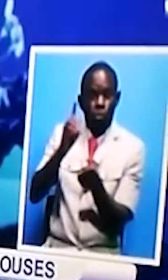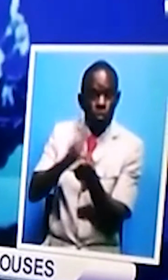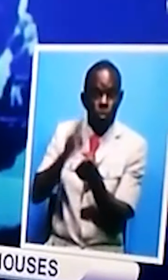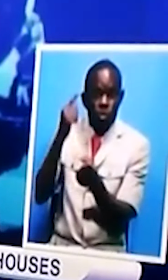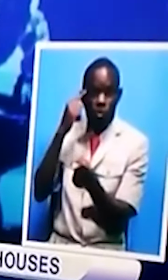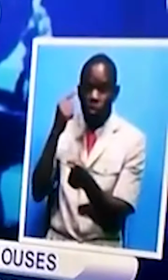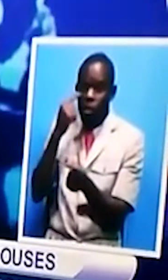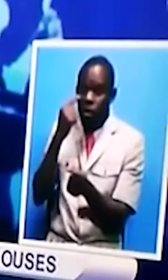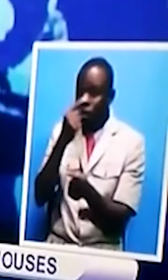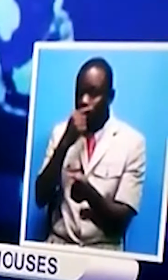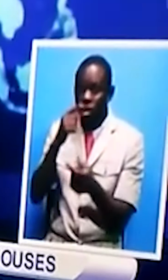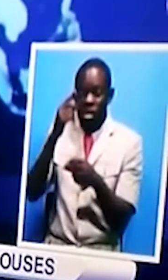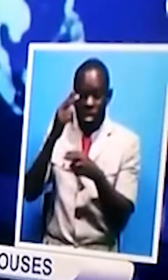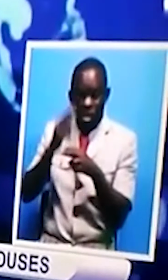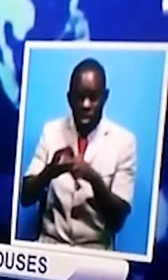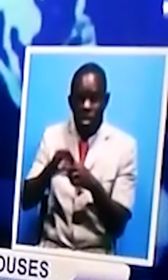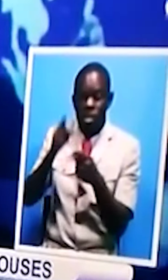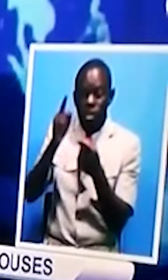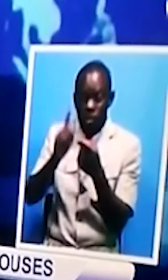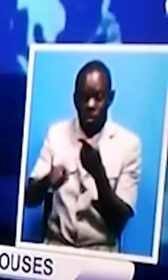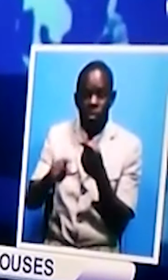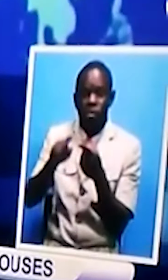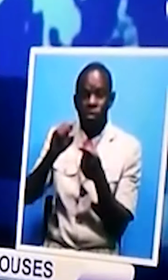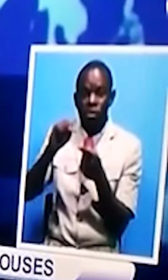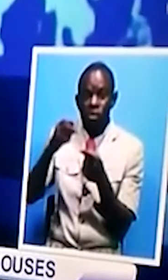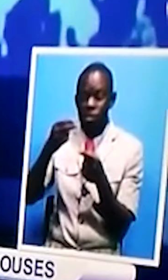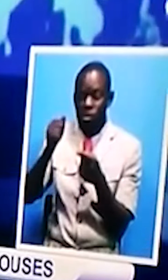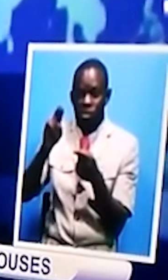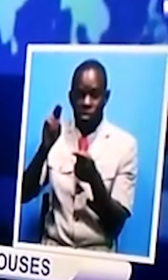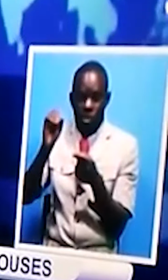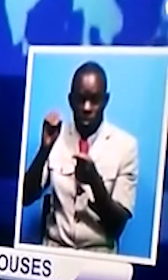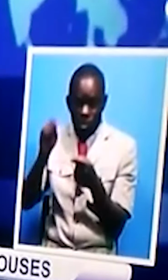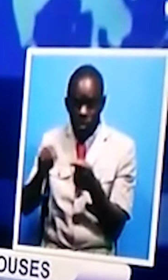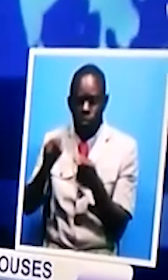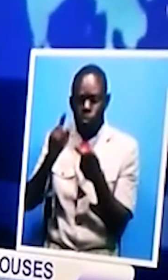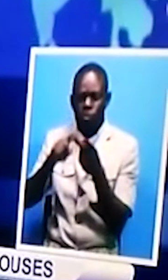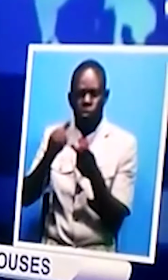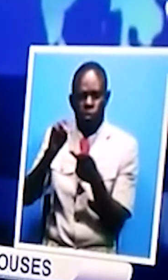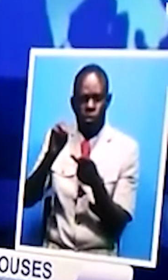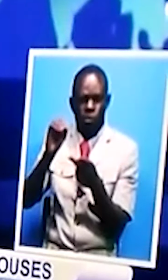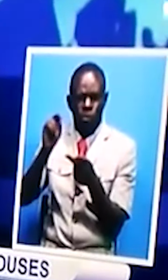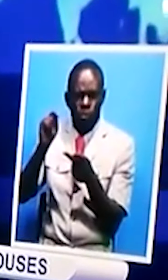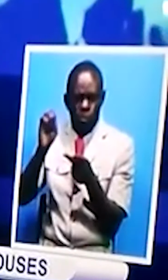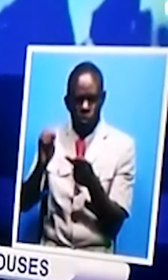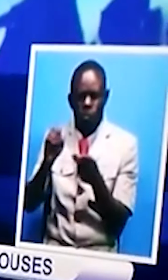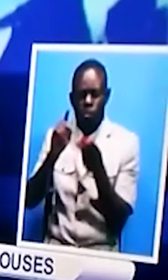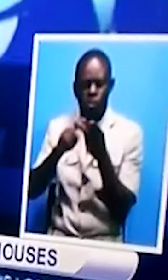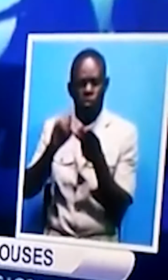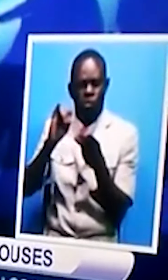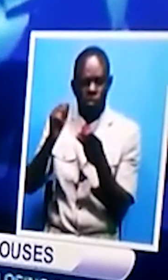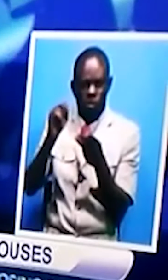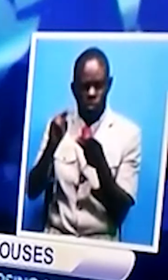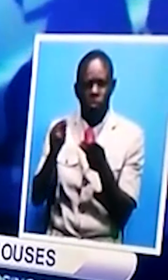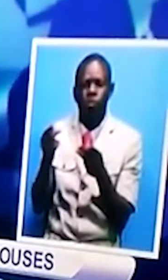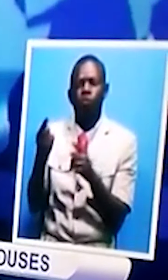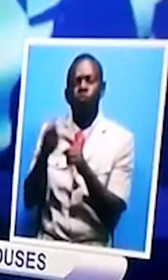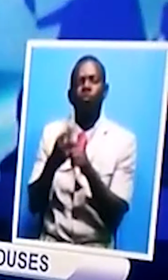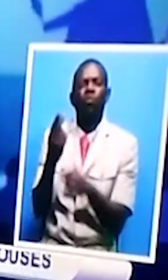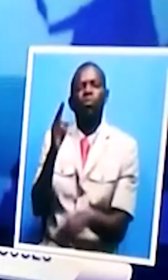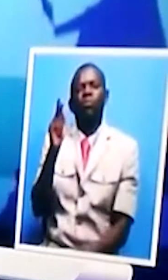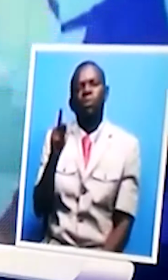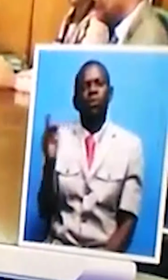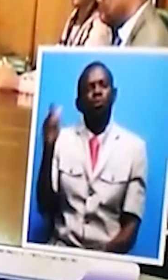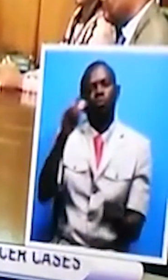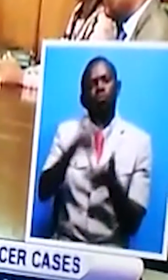ophthalmologists, Anne Gao Sharon Money and Ian Connor, all from the United